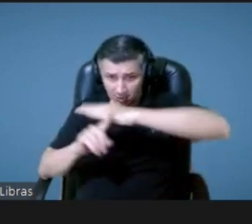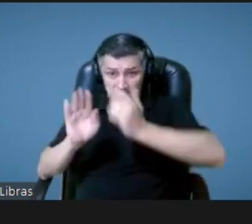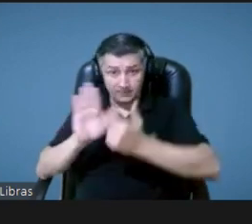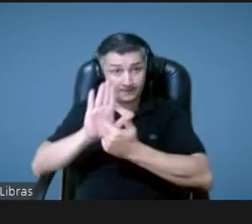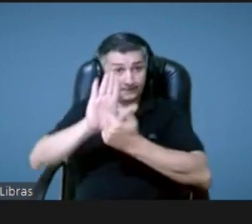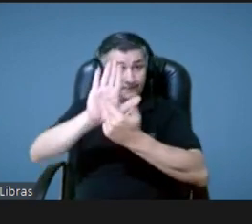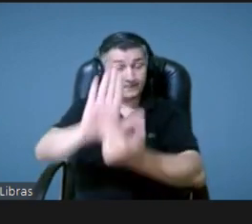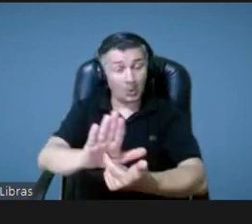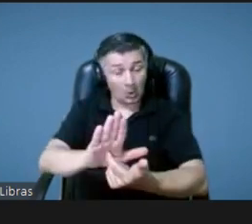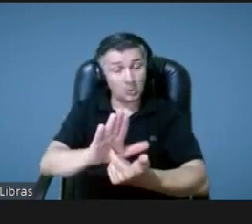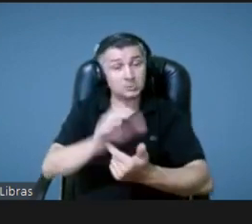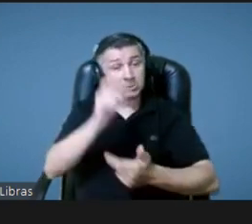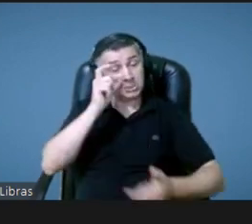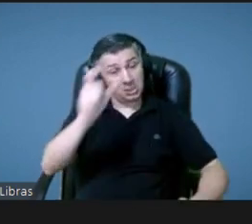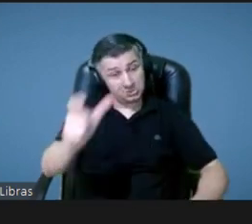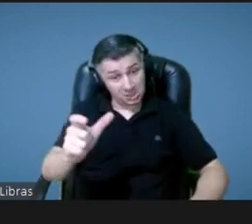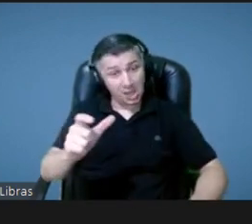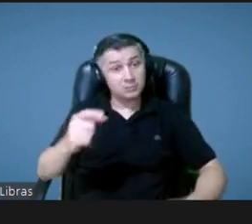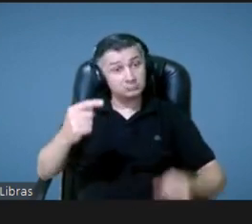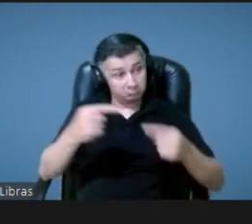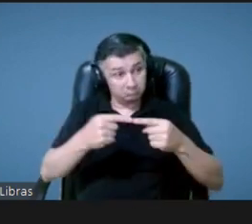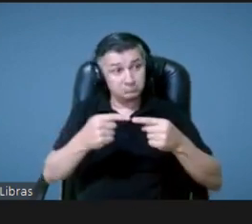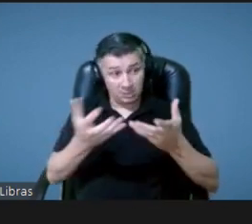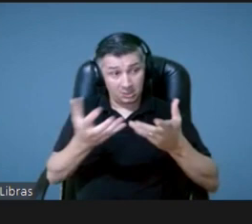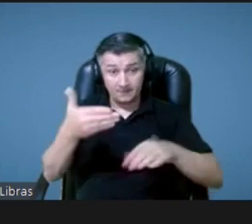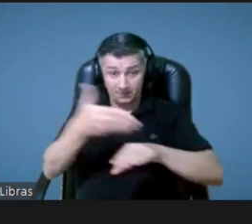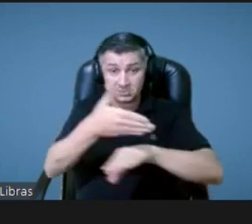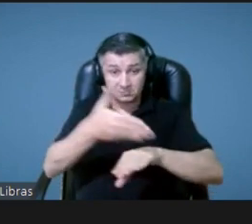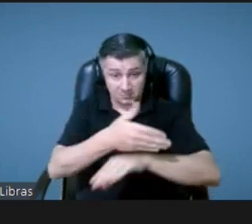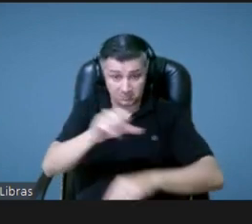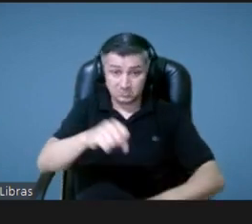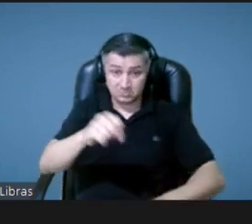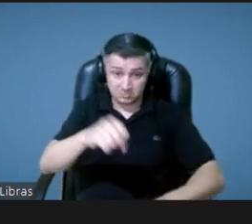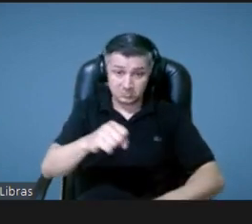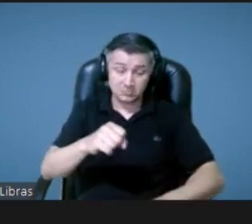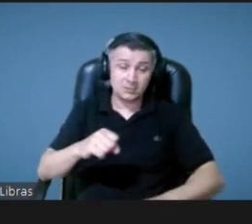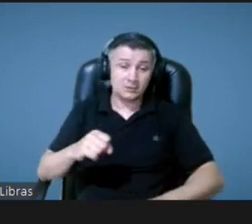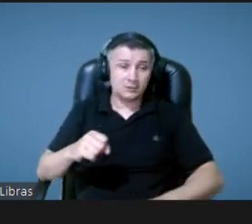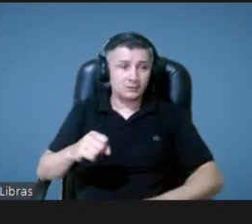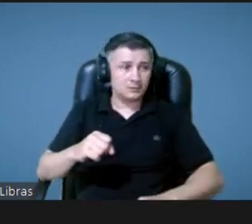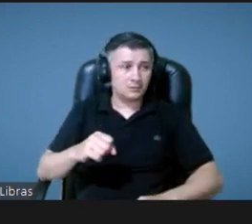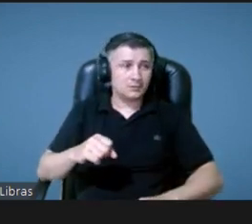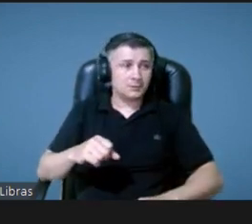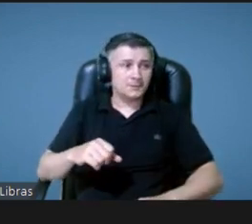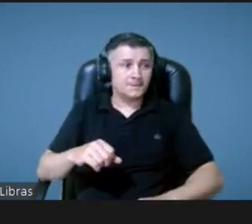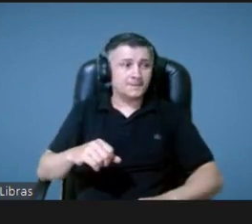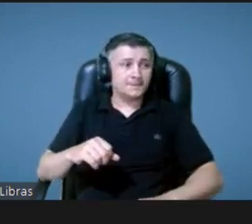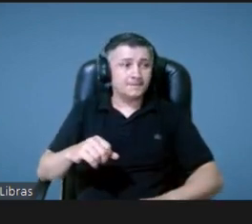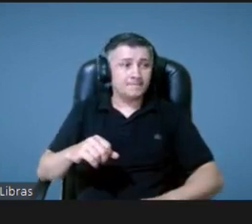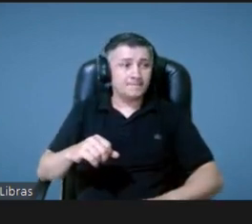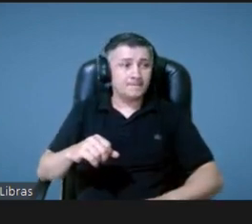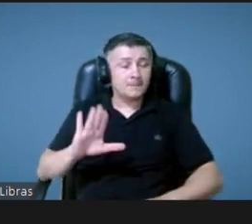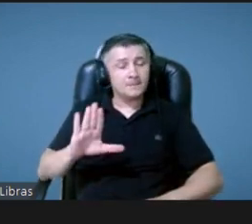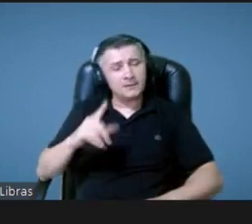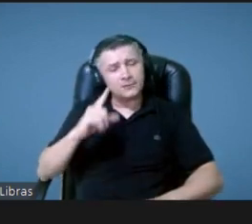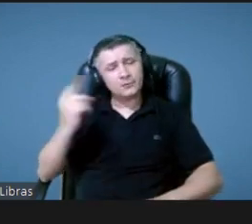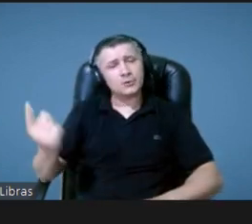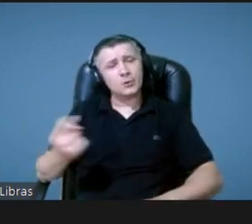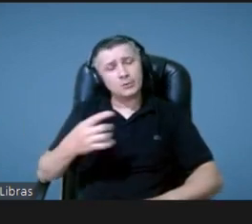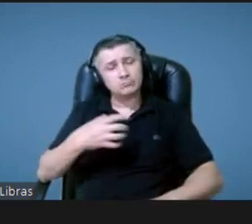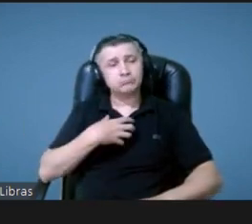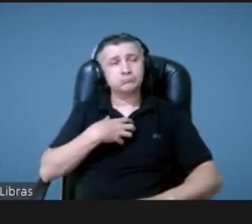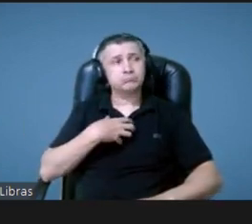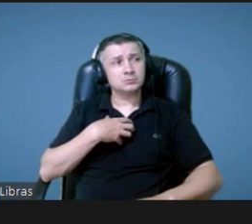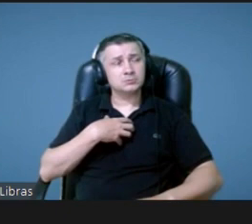seen clients in our offices, select clients who are interested in